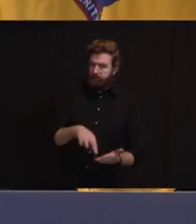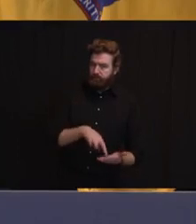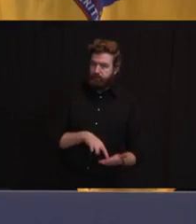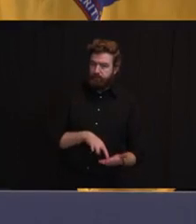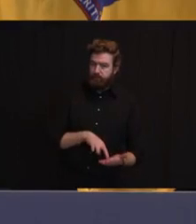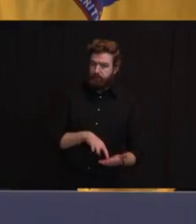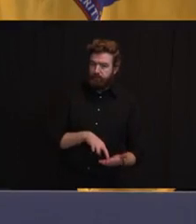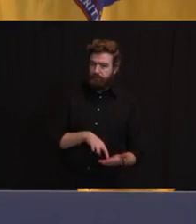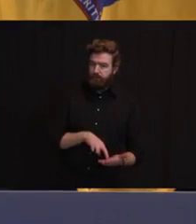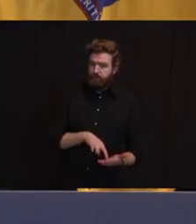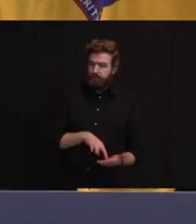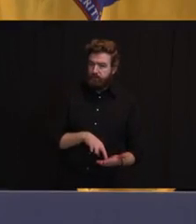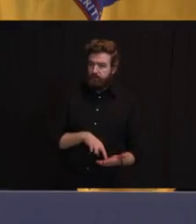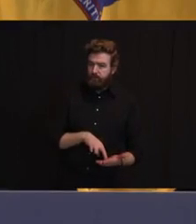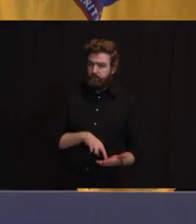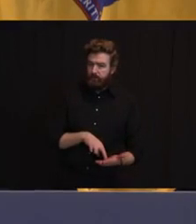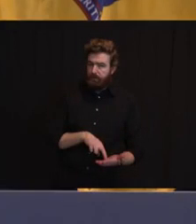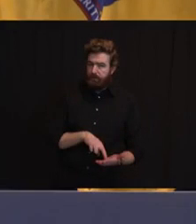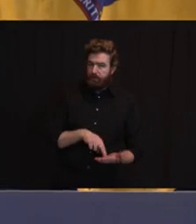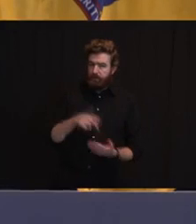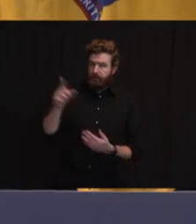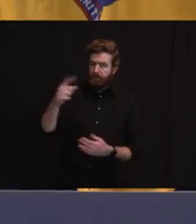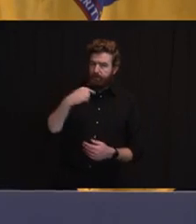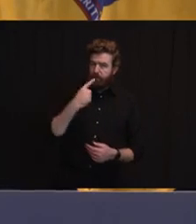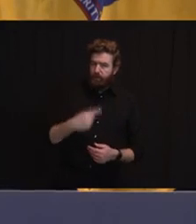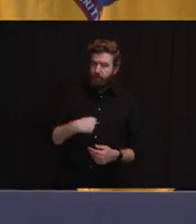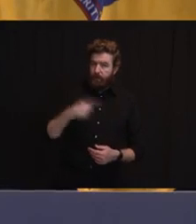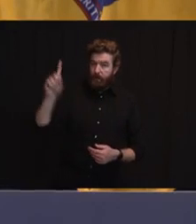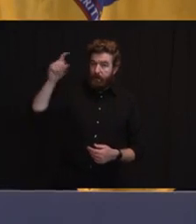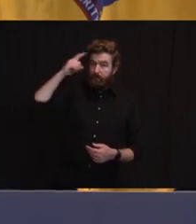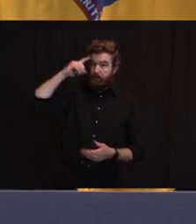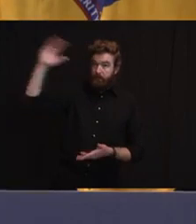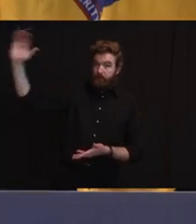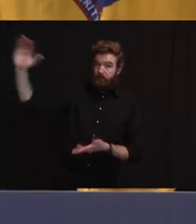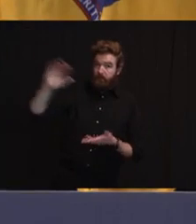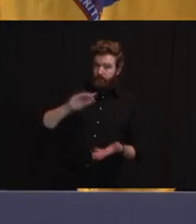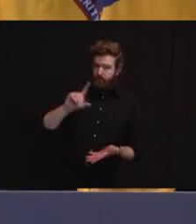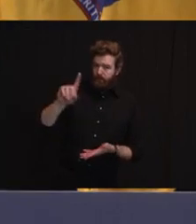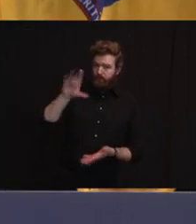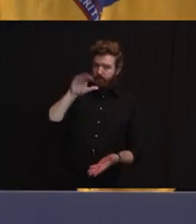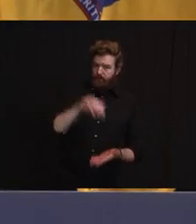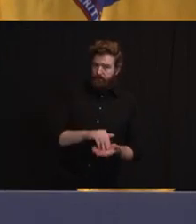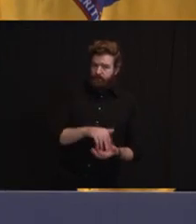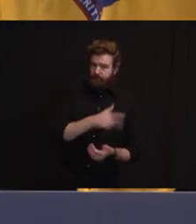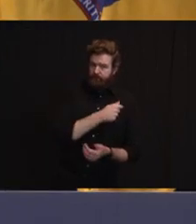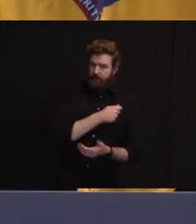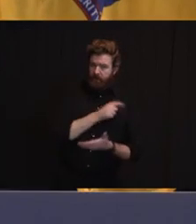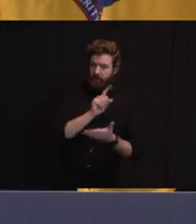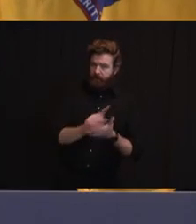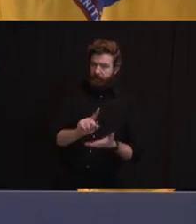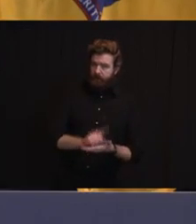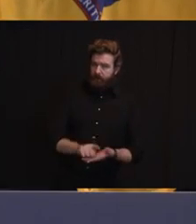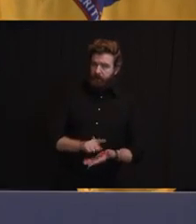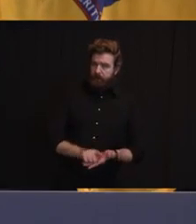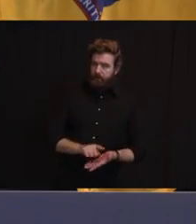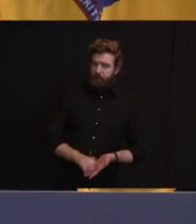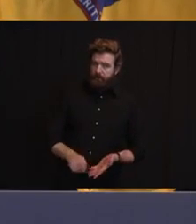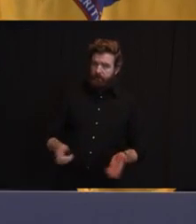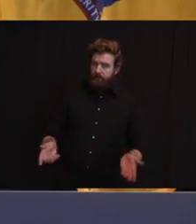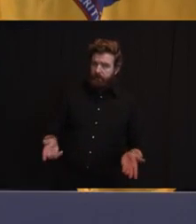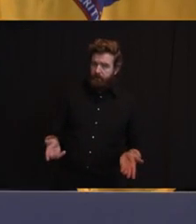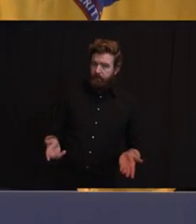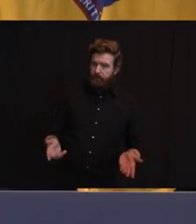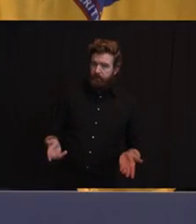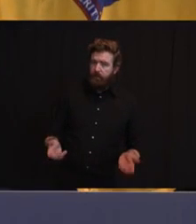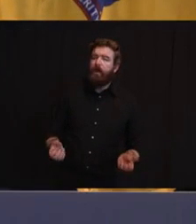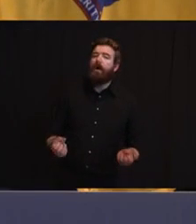that the supply is about 100,000 vaccines coming in a week. Have you figured out what the figure would be to meet the demand? Like how many you would